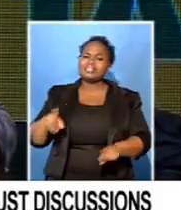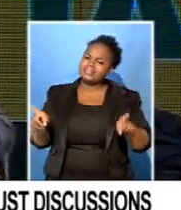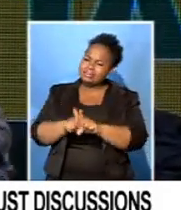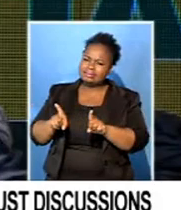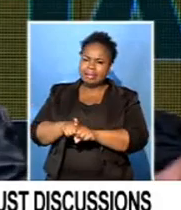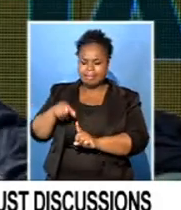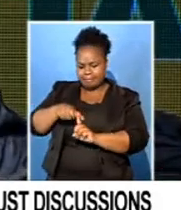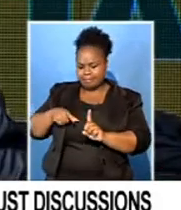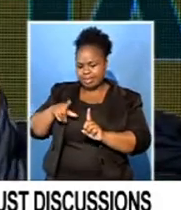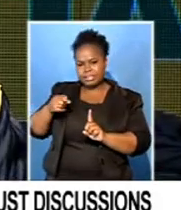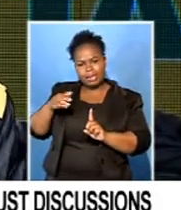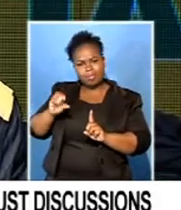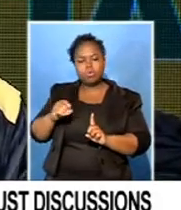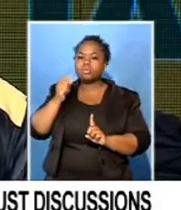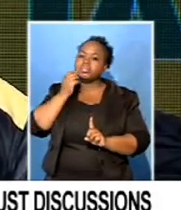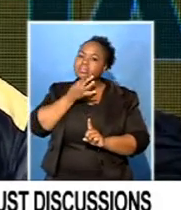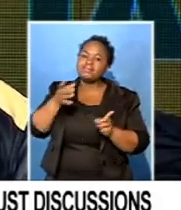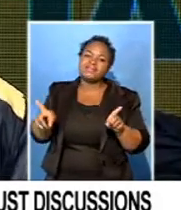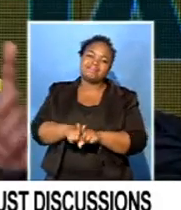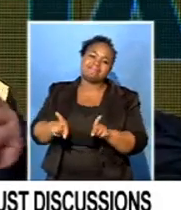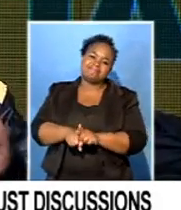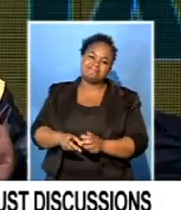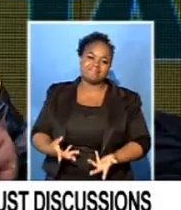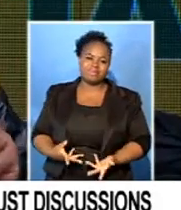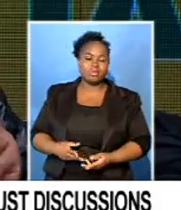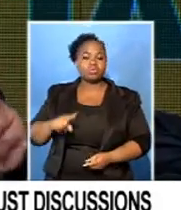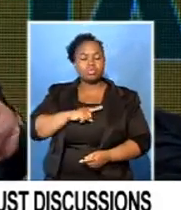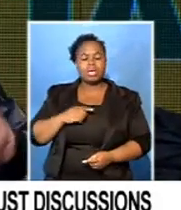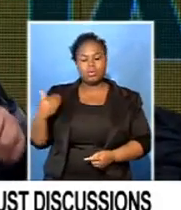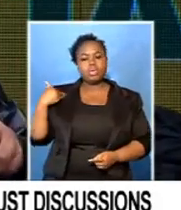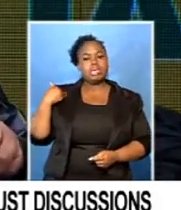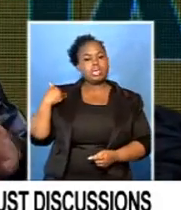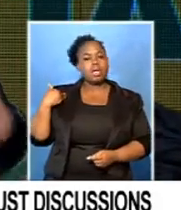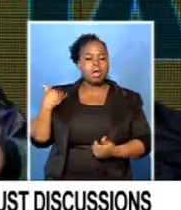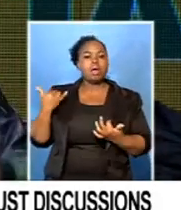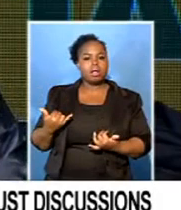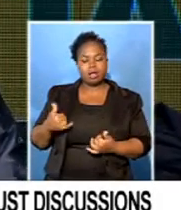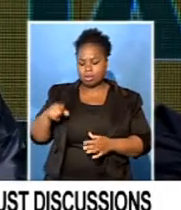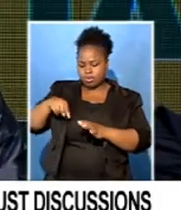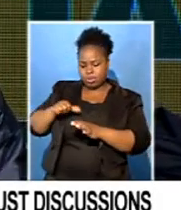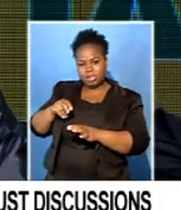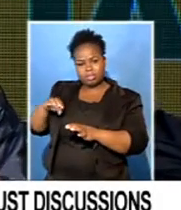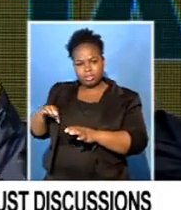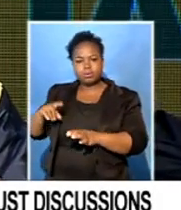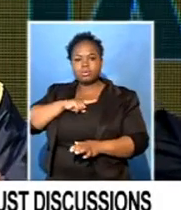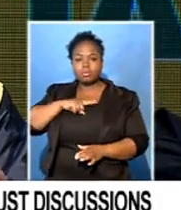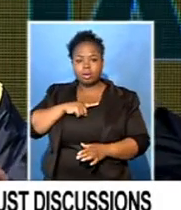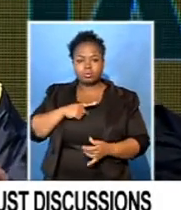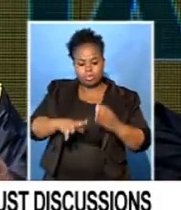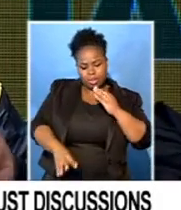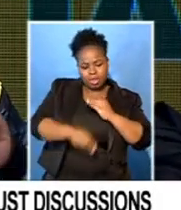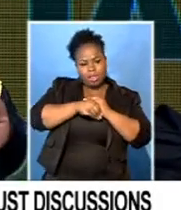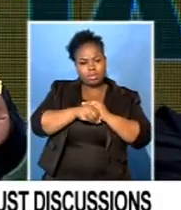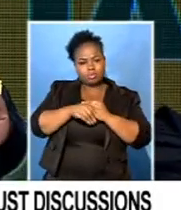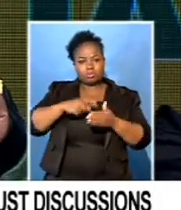said, demanding things from all directions. He's reminding us as the ANC, as a contribution to this conference,